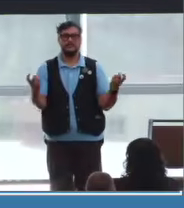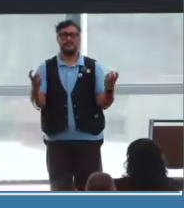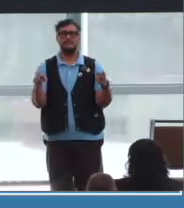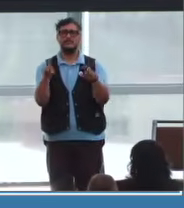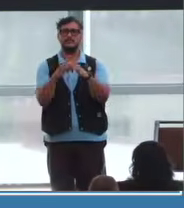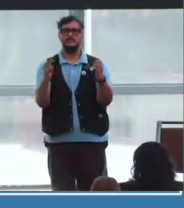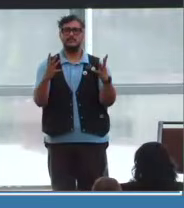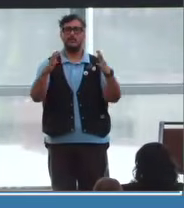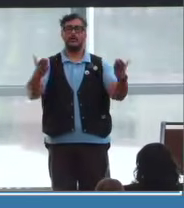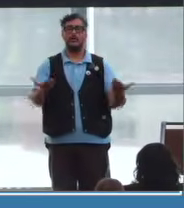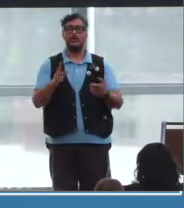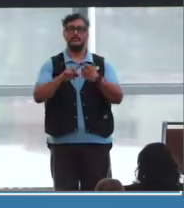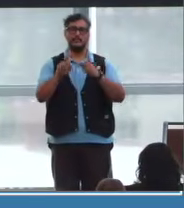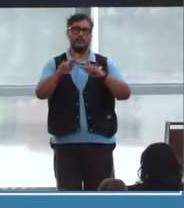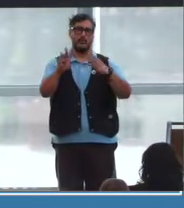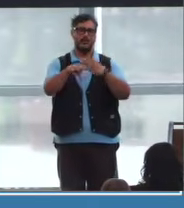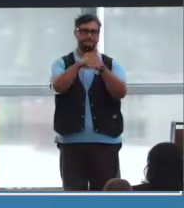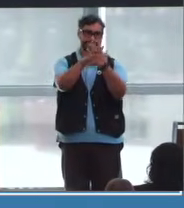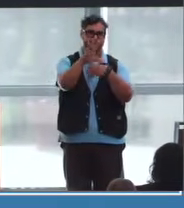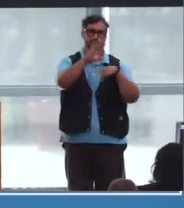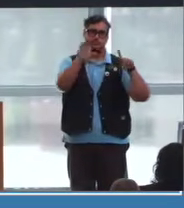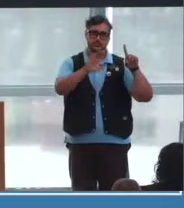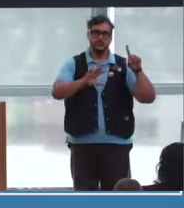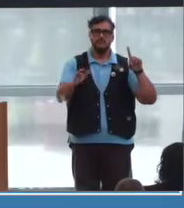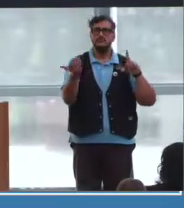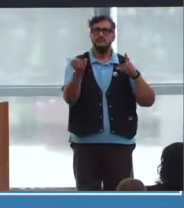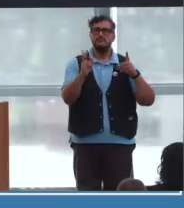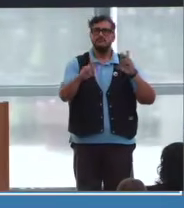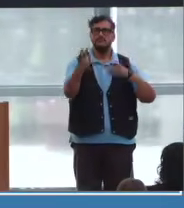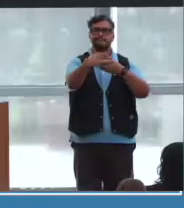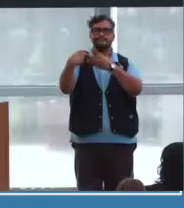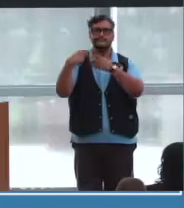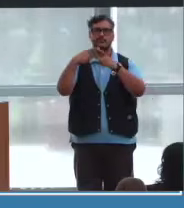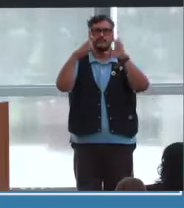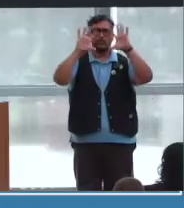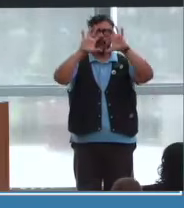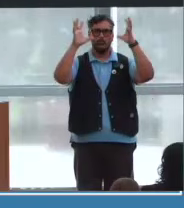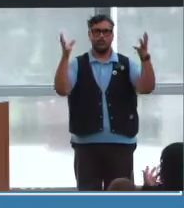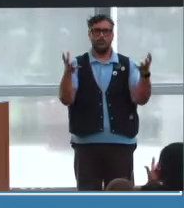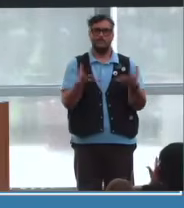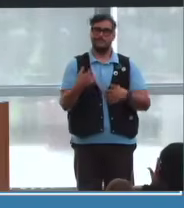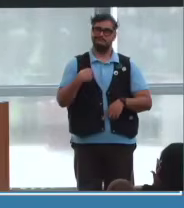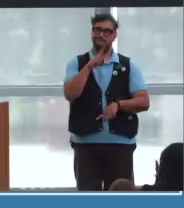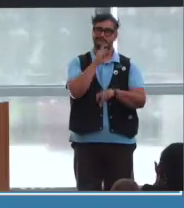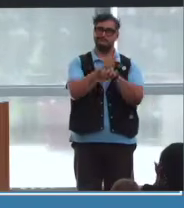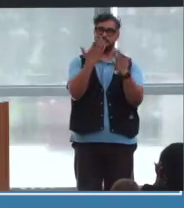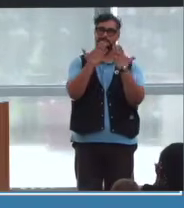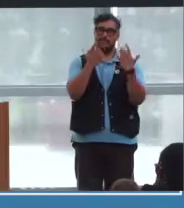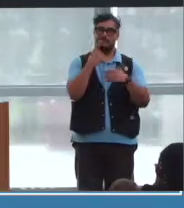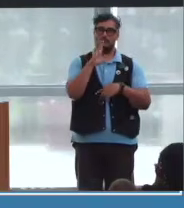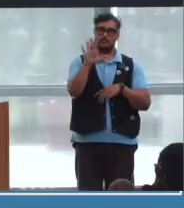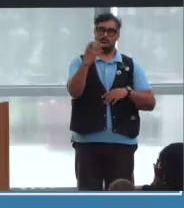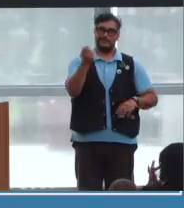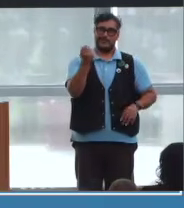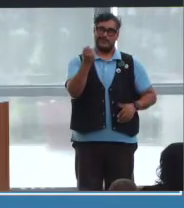to welcome our streaming audience. We have a couple of people coming in from all over the world, and we really appreciate you spending your